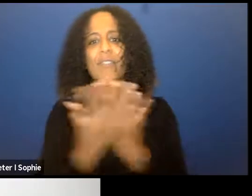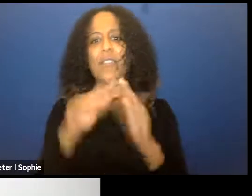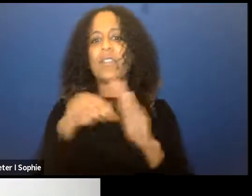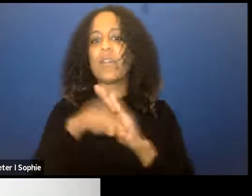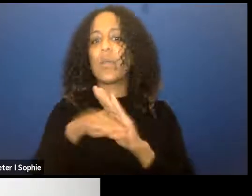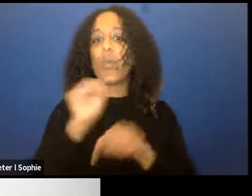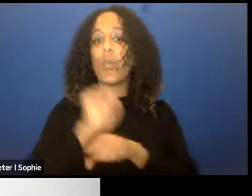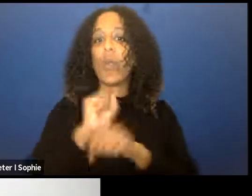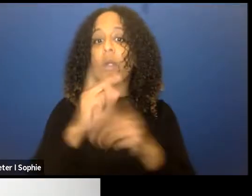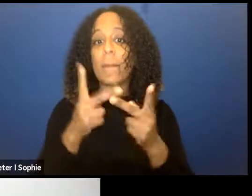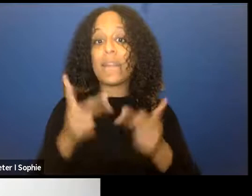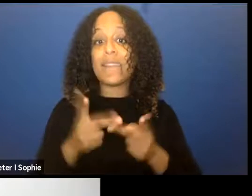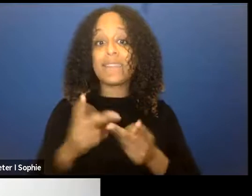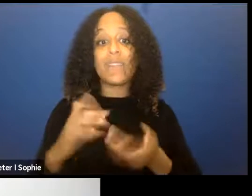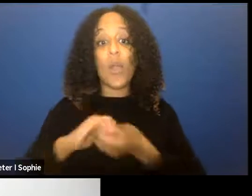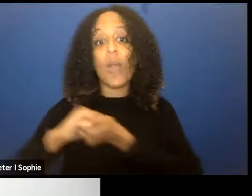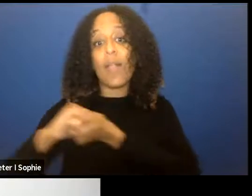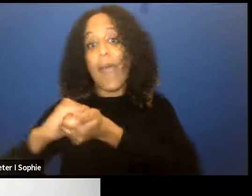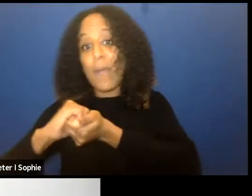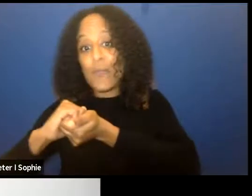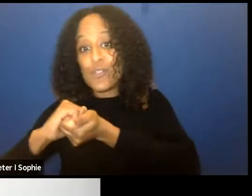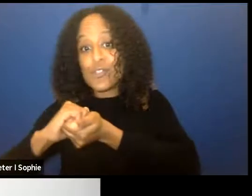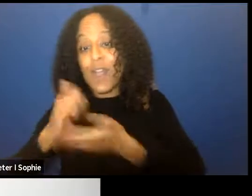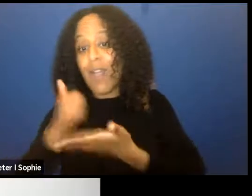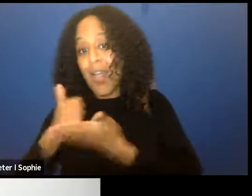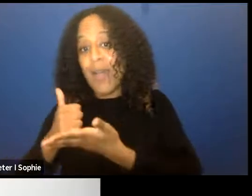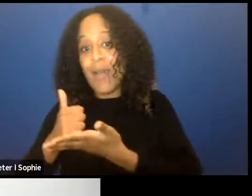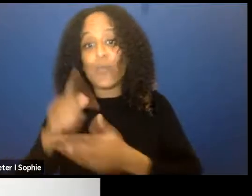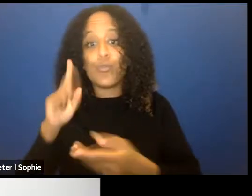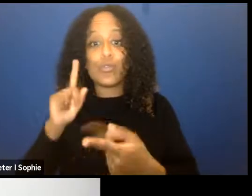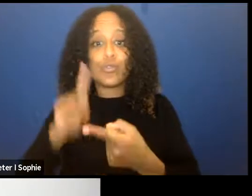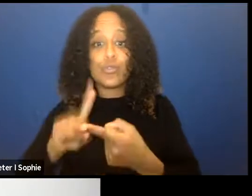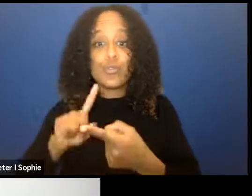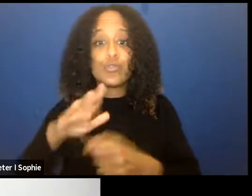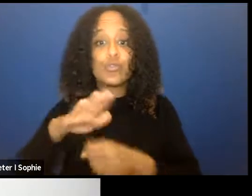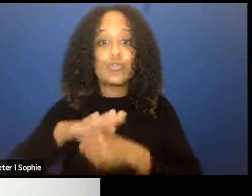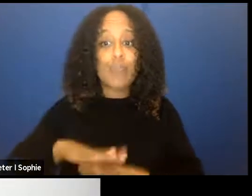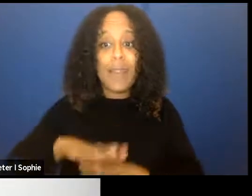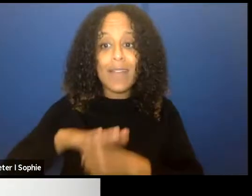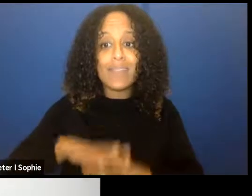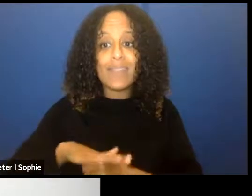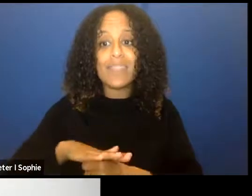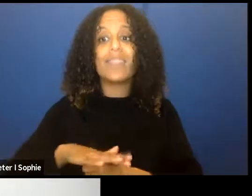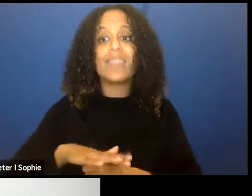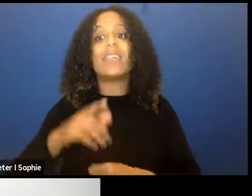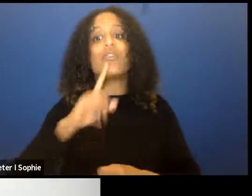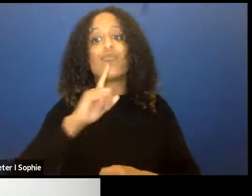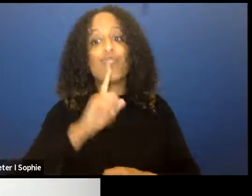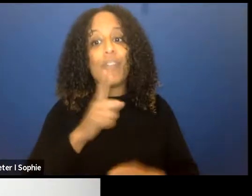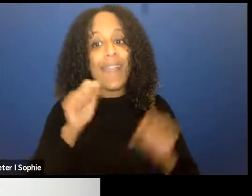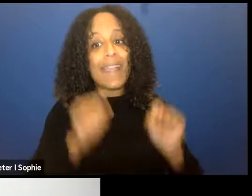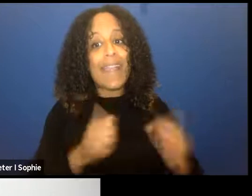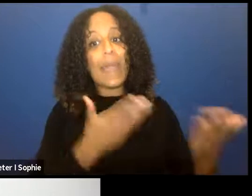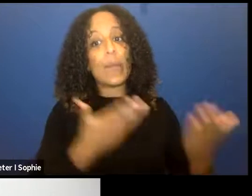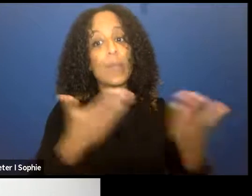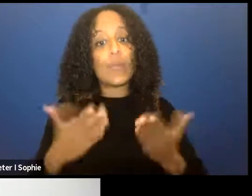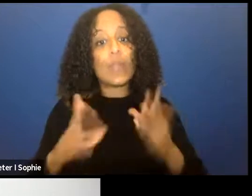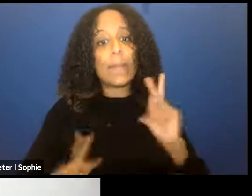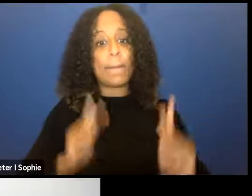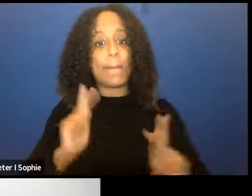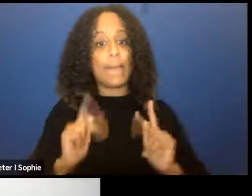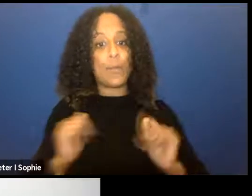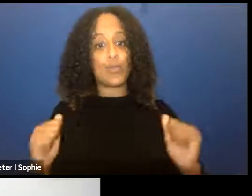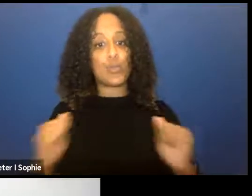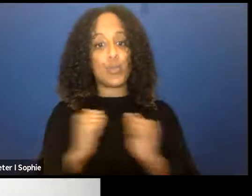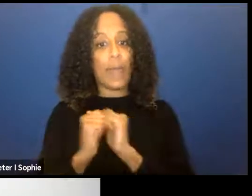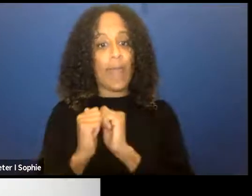can drive collaboration. It can help to reduce stress in the workplace. It just can really help to bring people